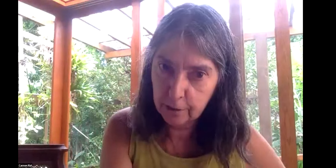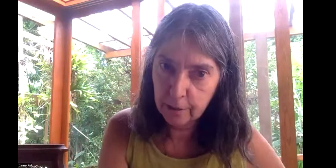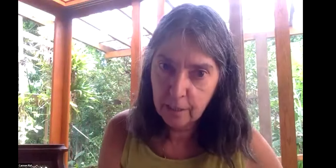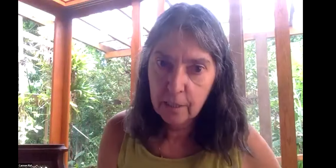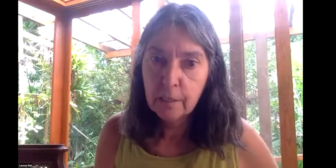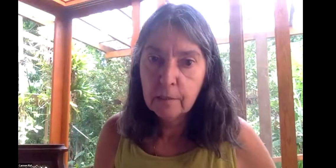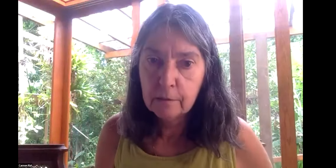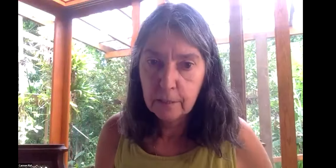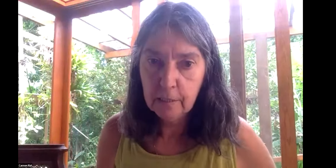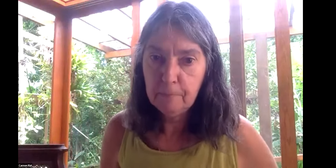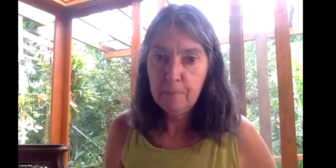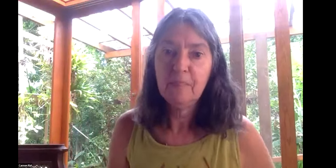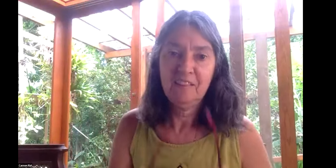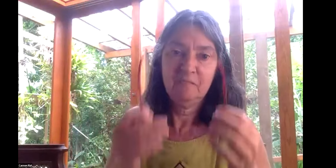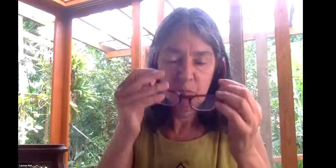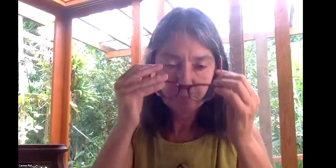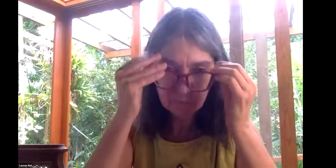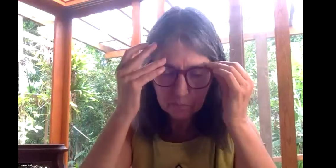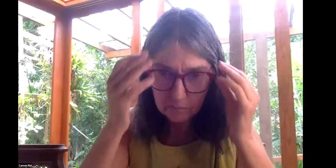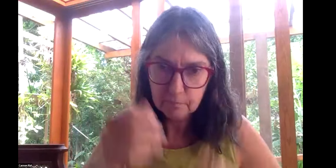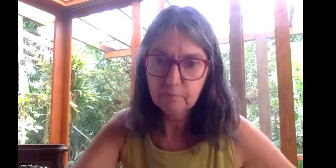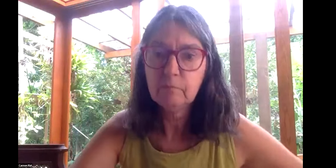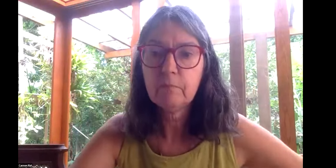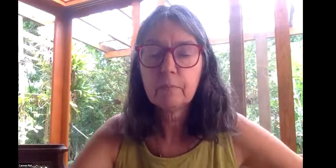gender. Right. Okay.